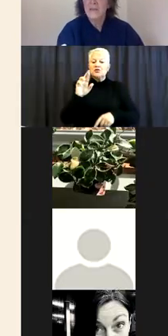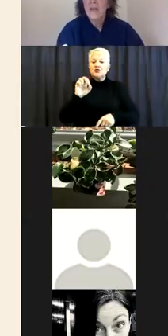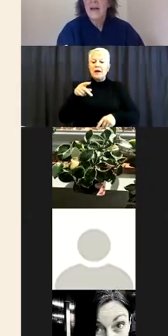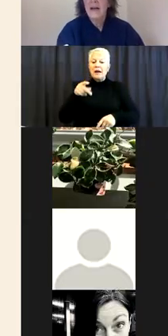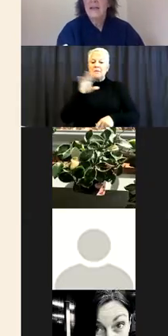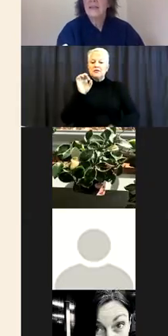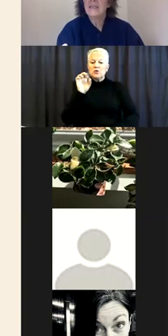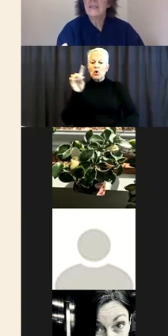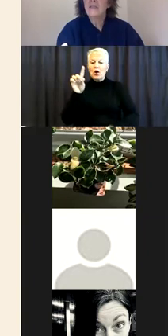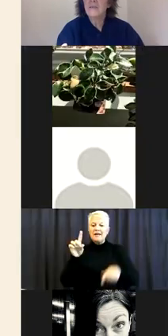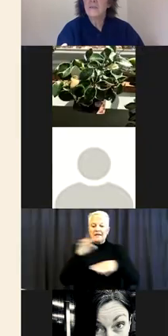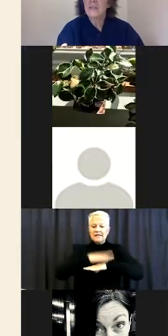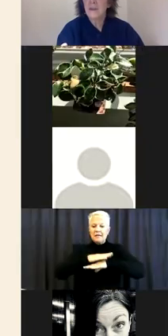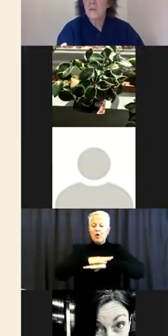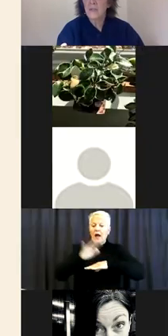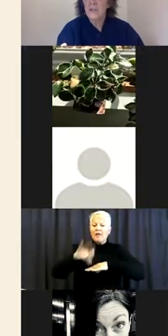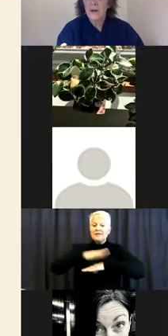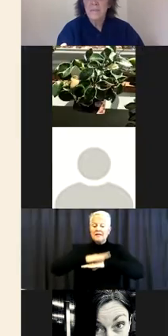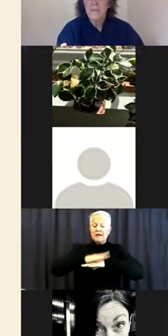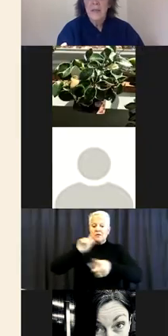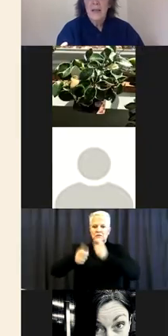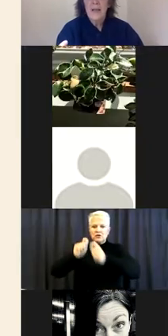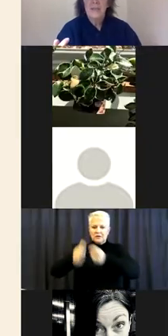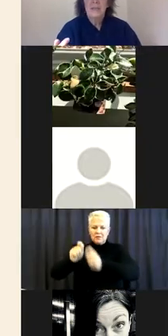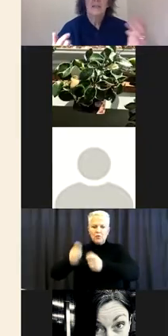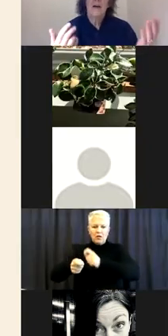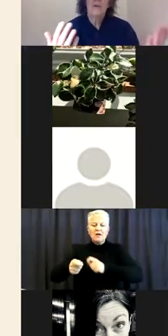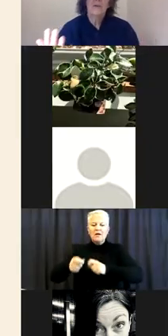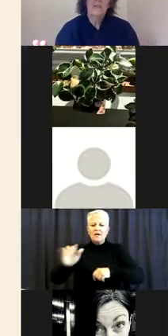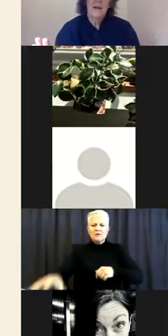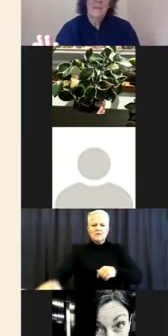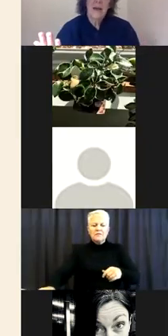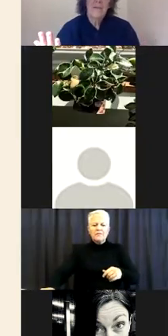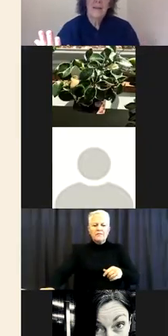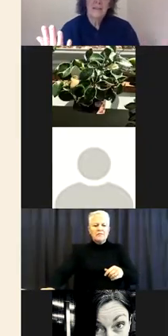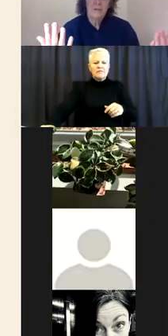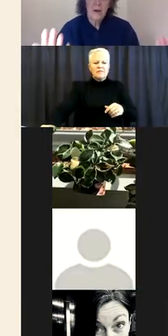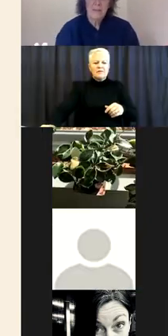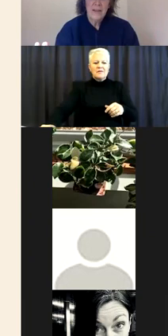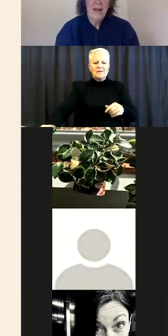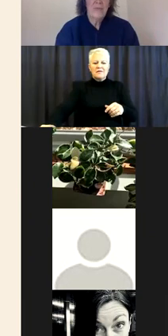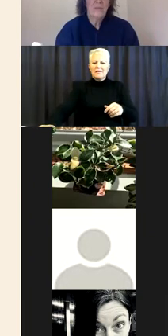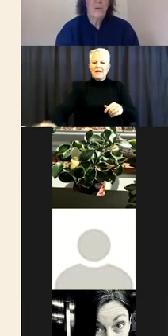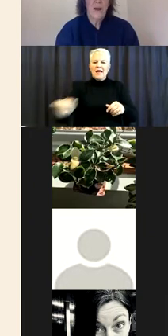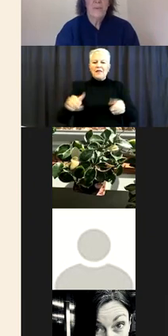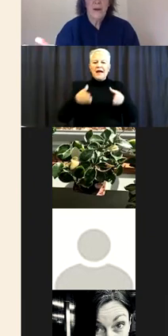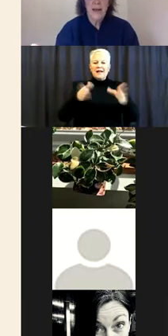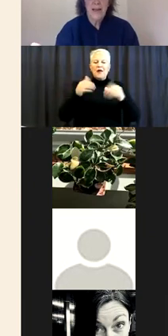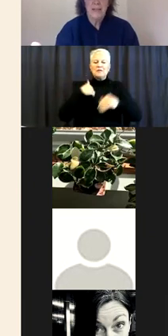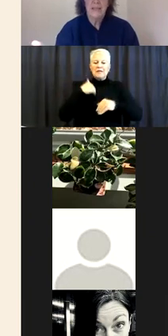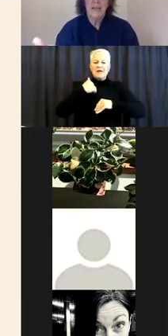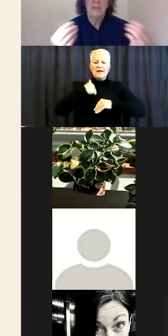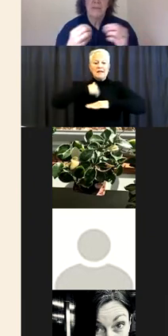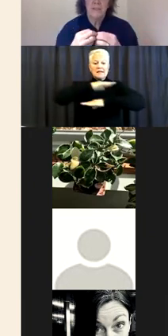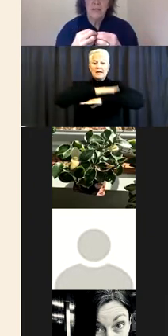adjustable. He's a student that's in a wheelchair. And this allows having this trap table at the proper height.